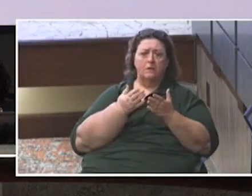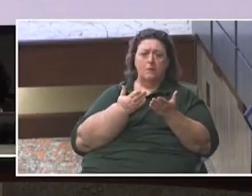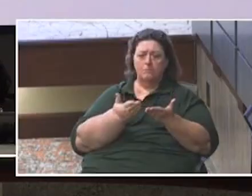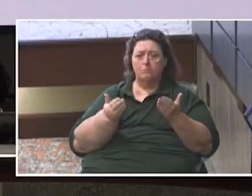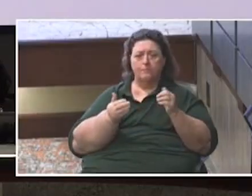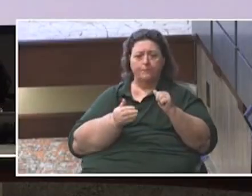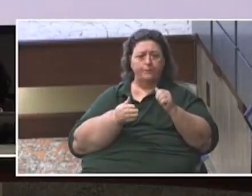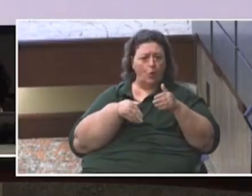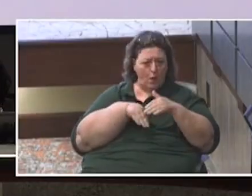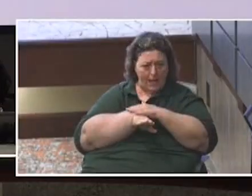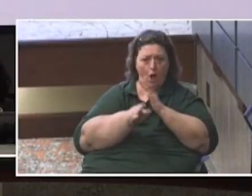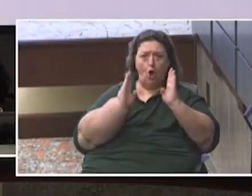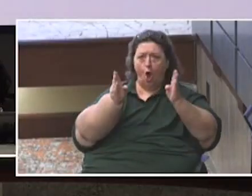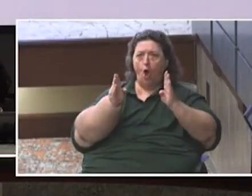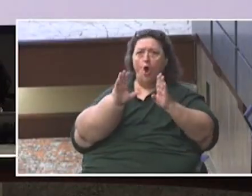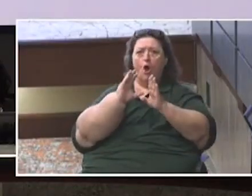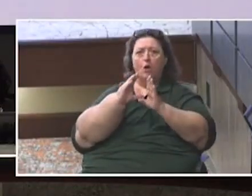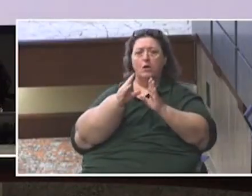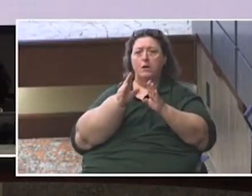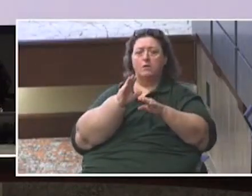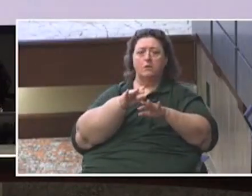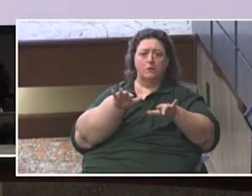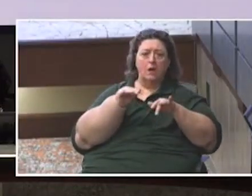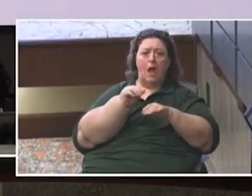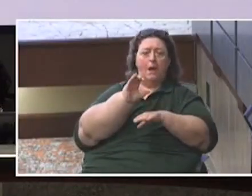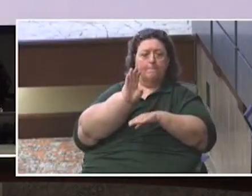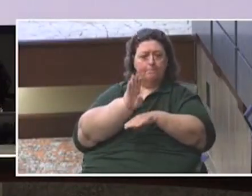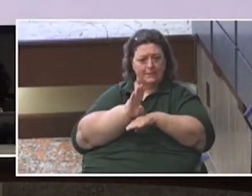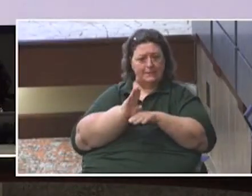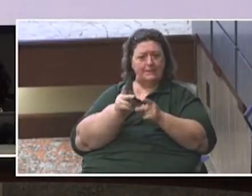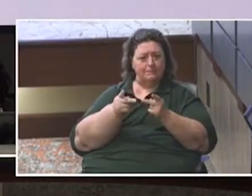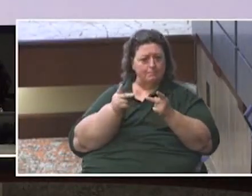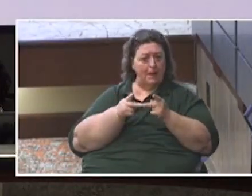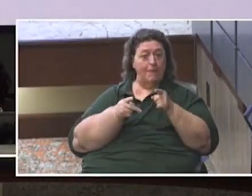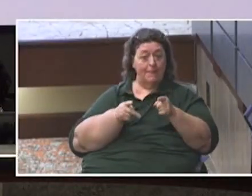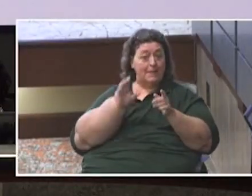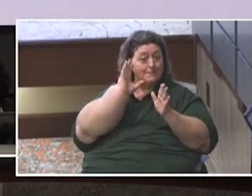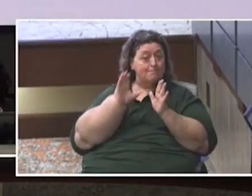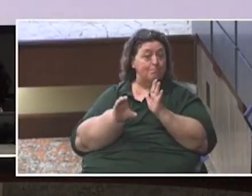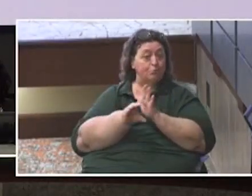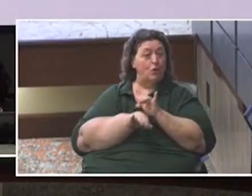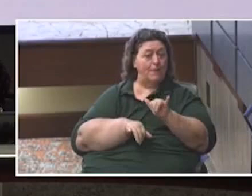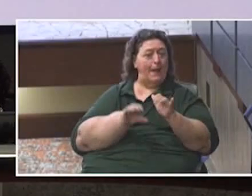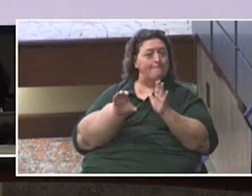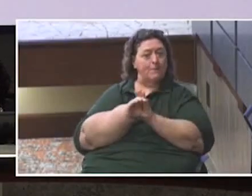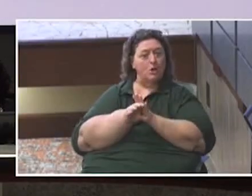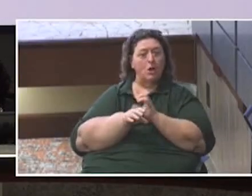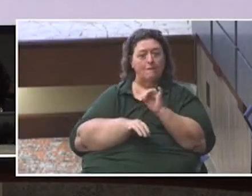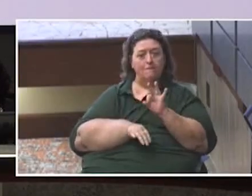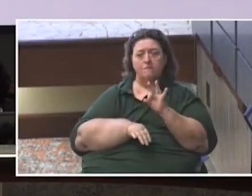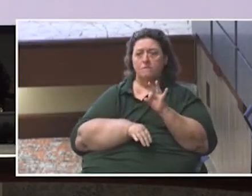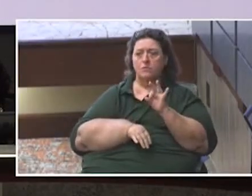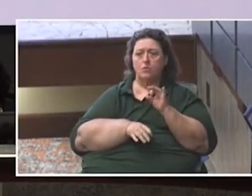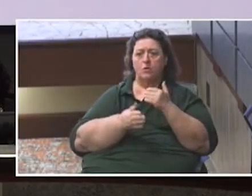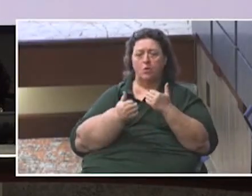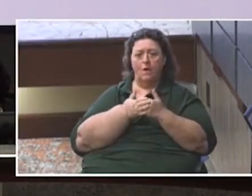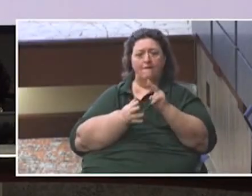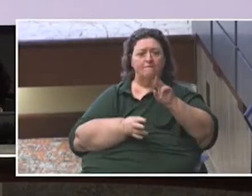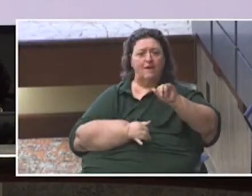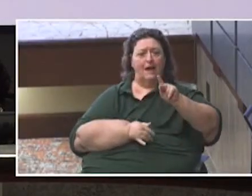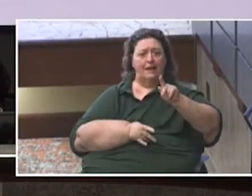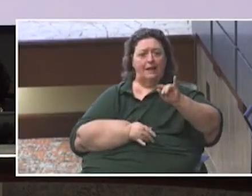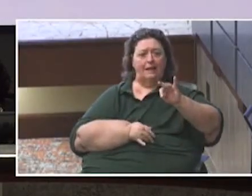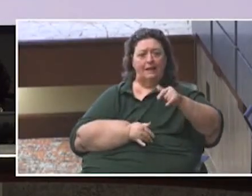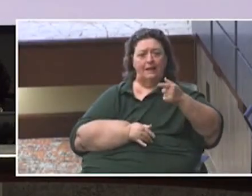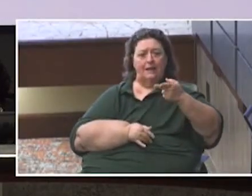community's areas and business space. This picture right here is a picture of Avanti Viking Hills,